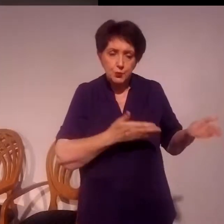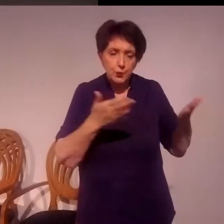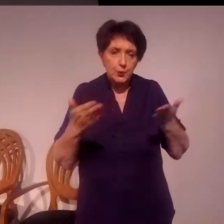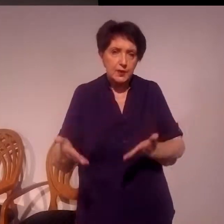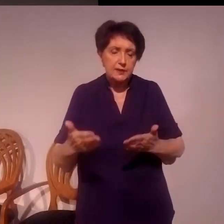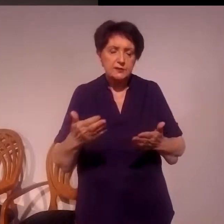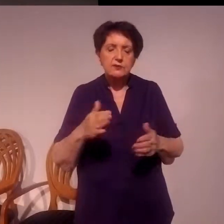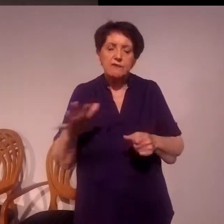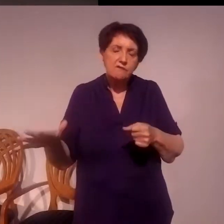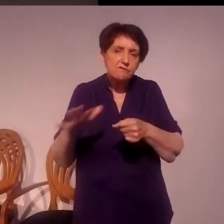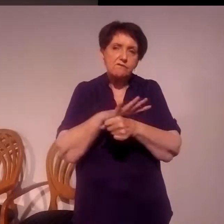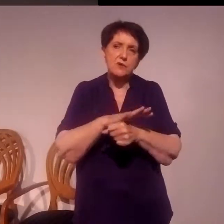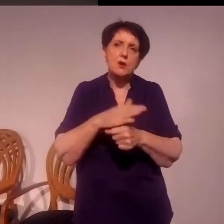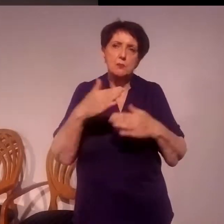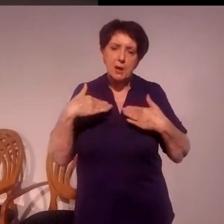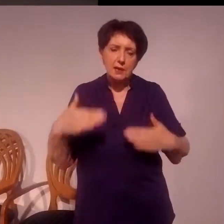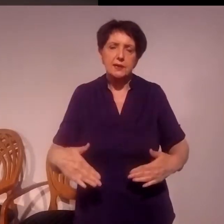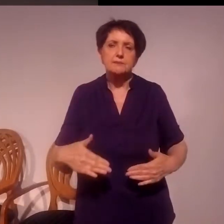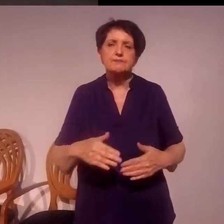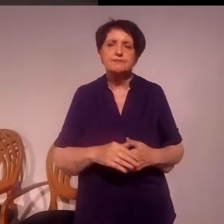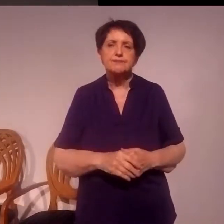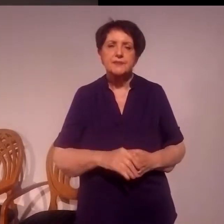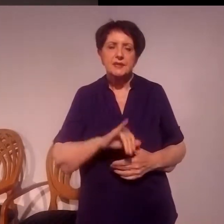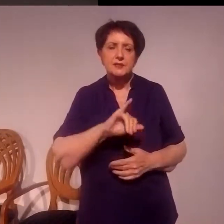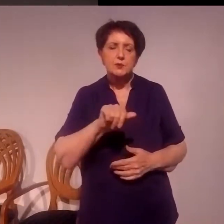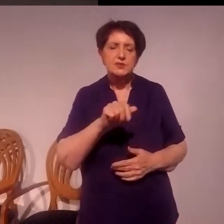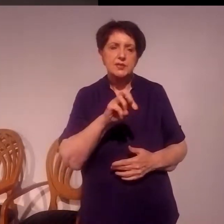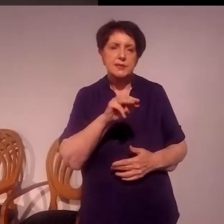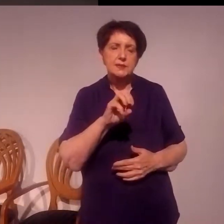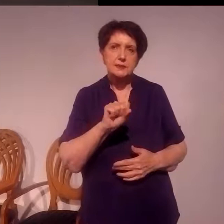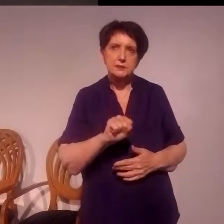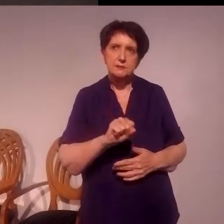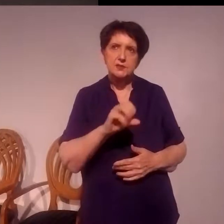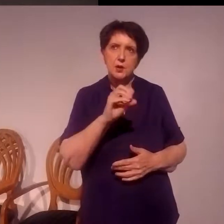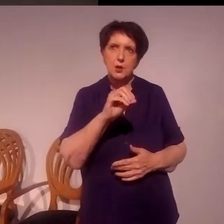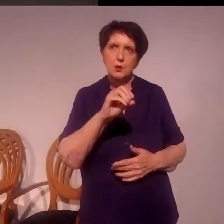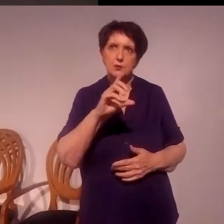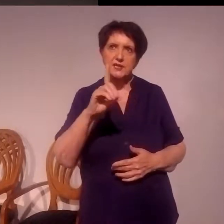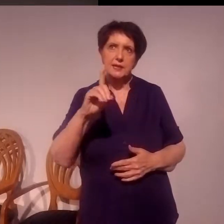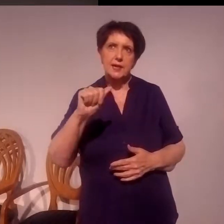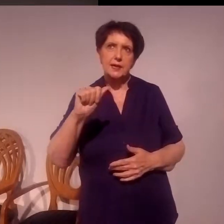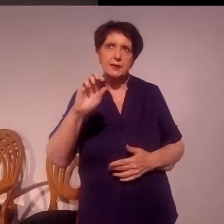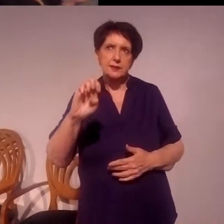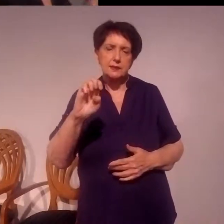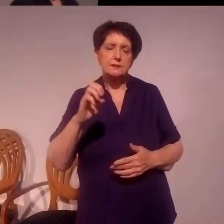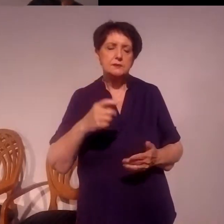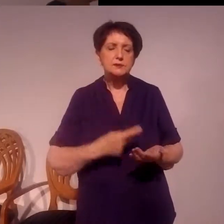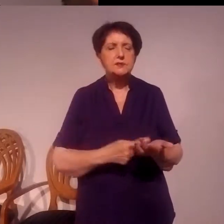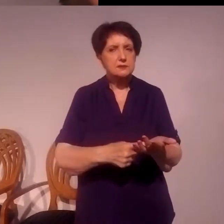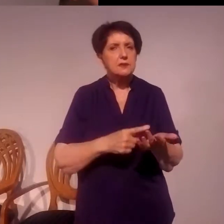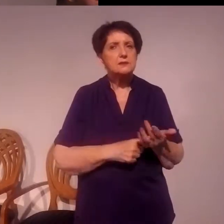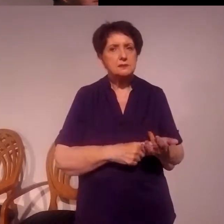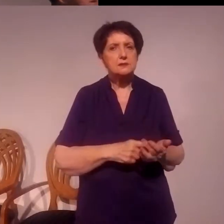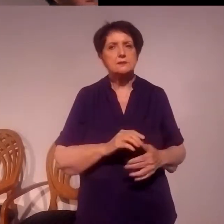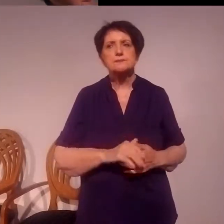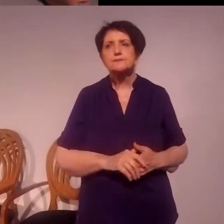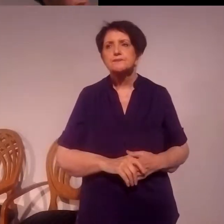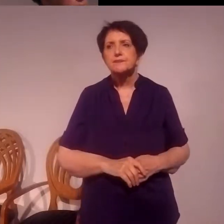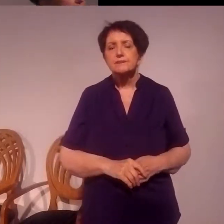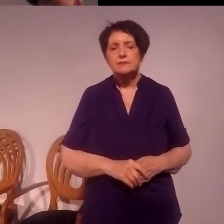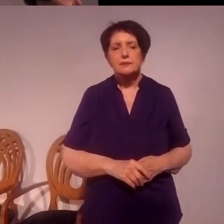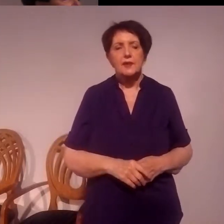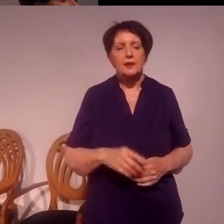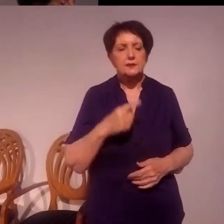whole body. And that's what James O'Day talks about. He talks about this. He